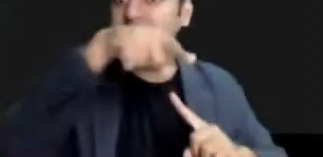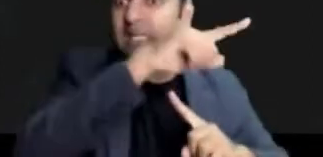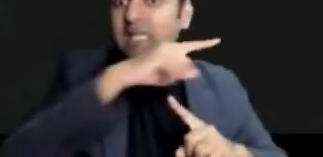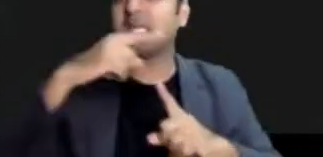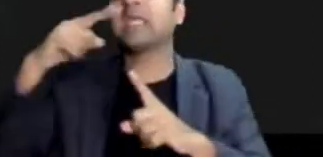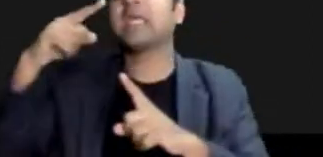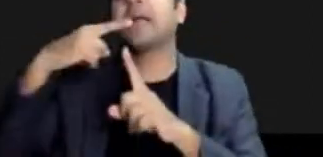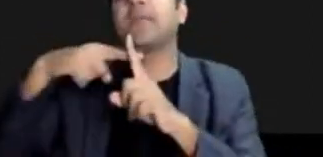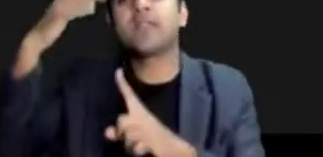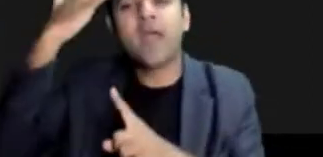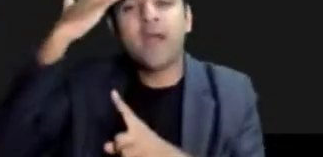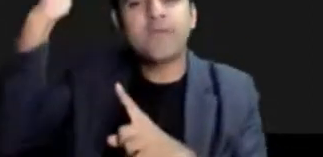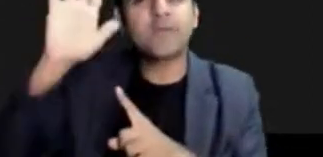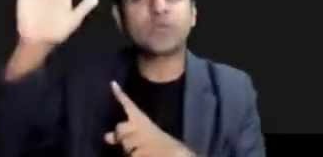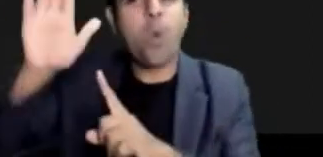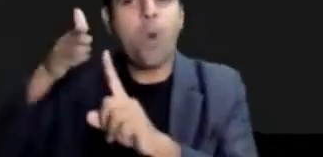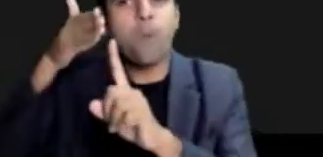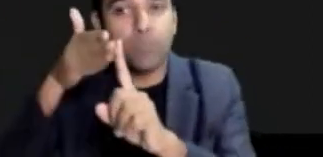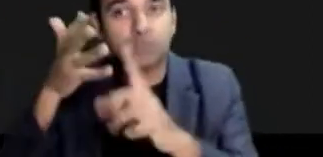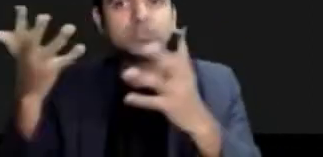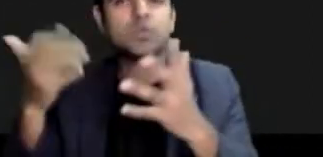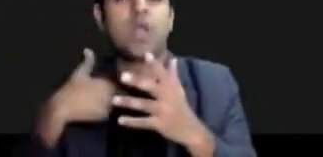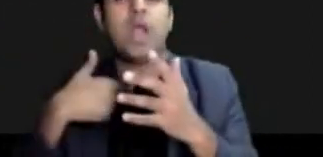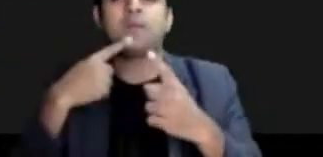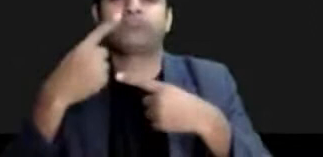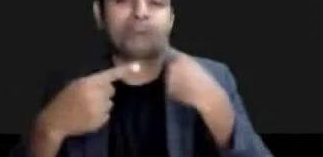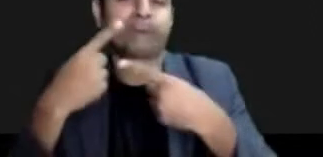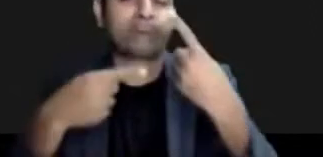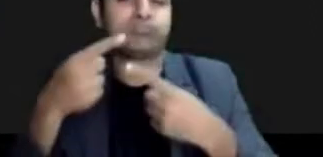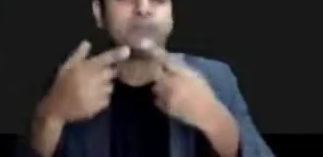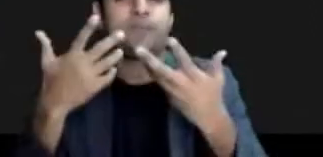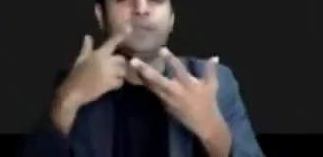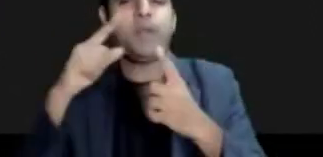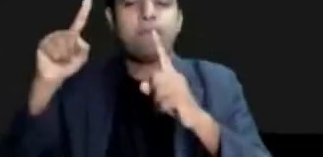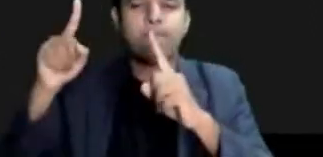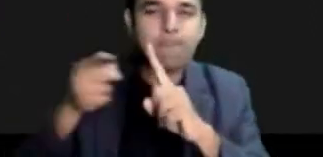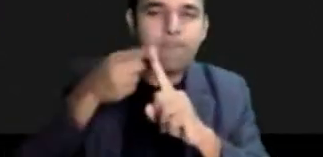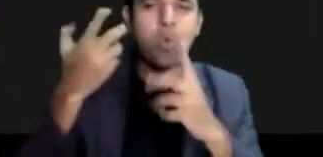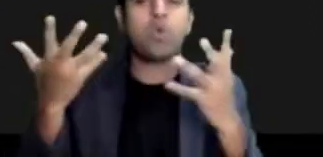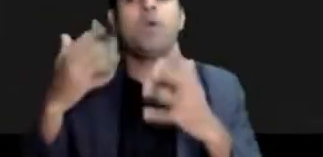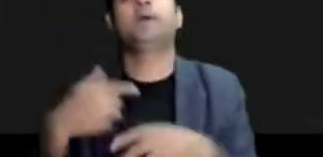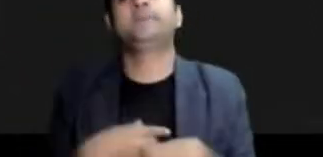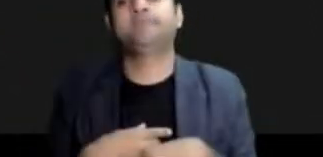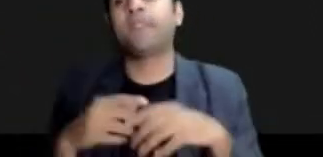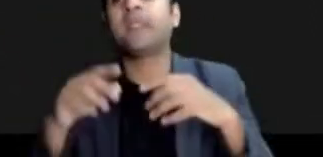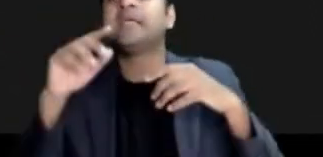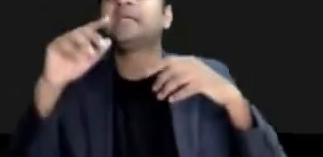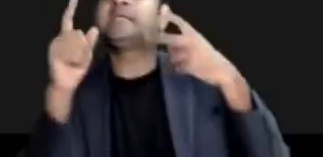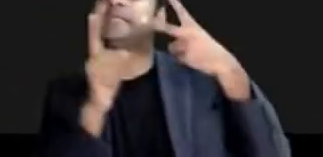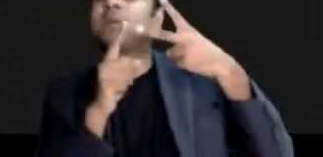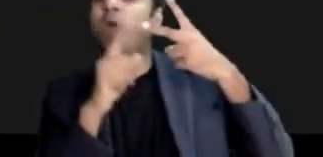to define the next steps based on the changes that have happened since